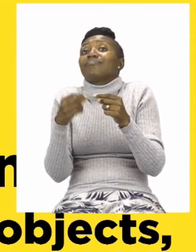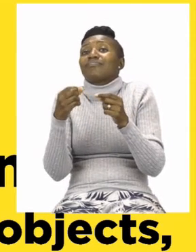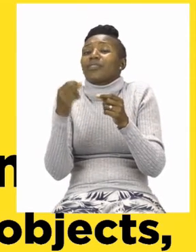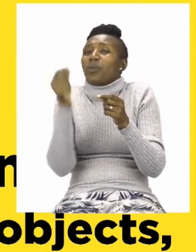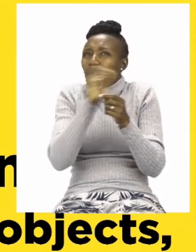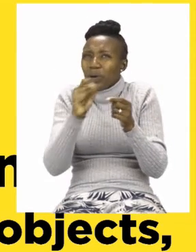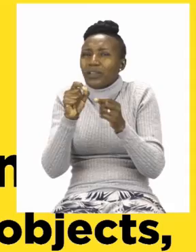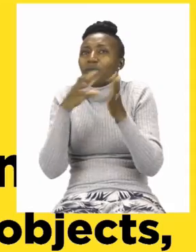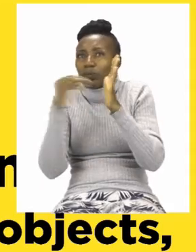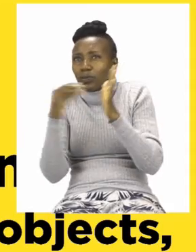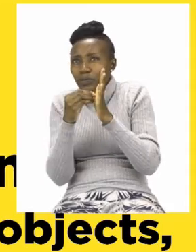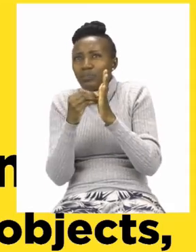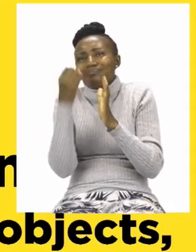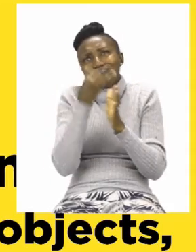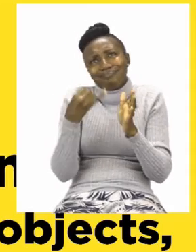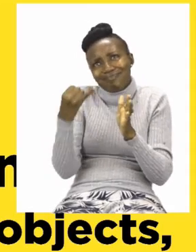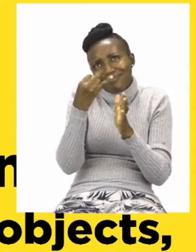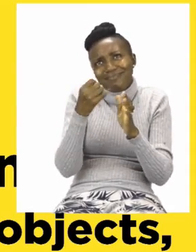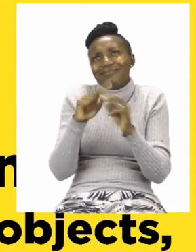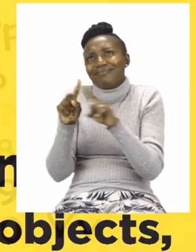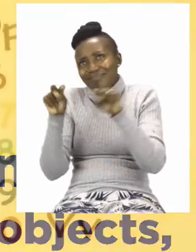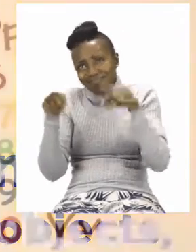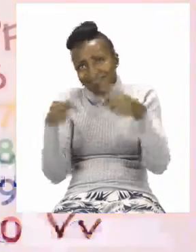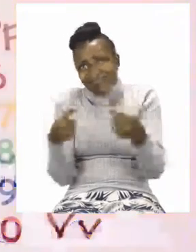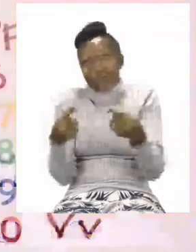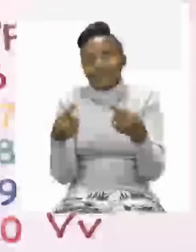tracing, arts and crafts.